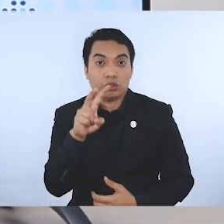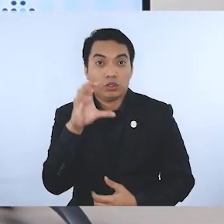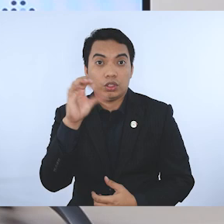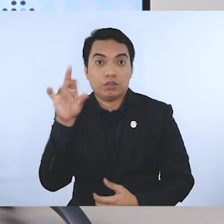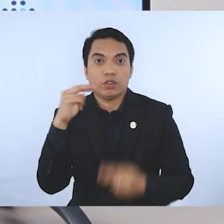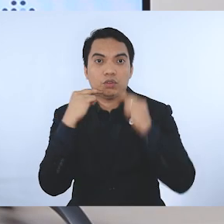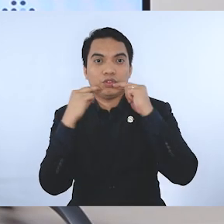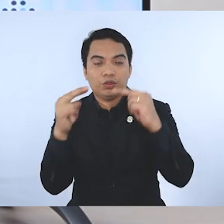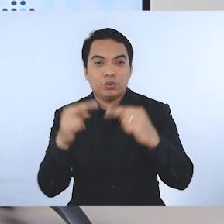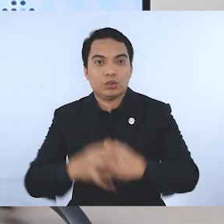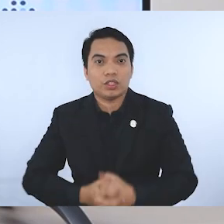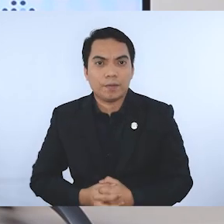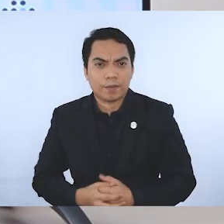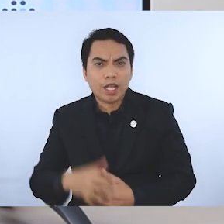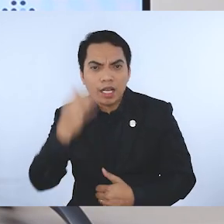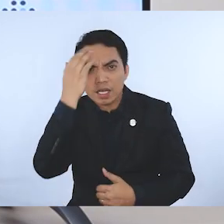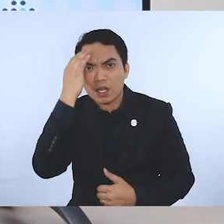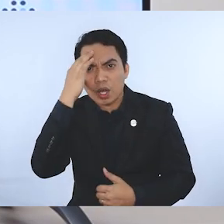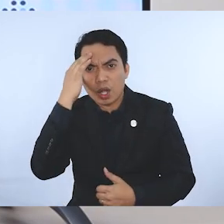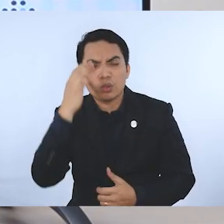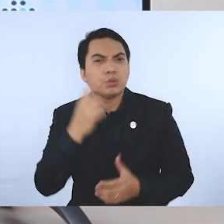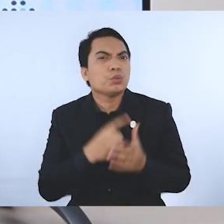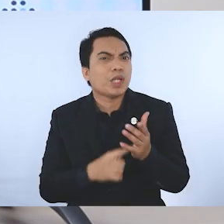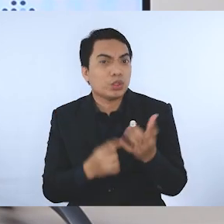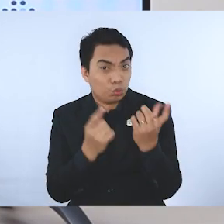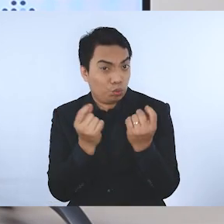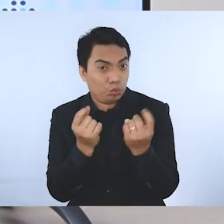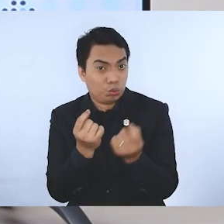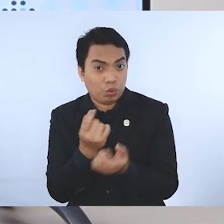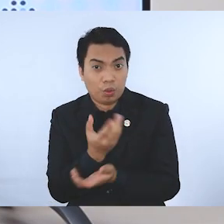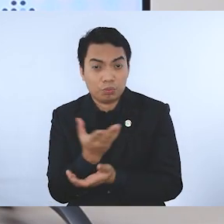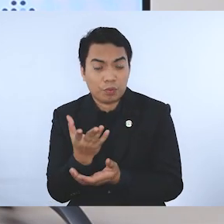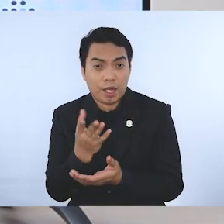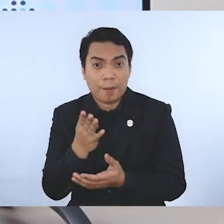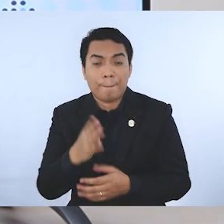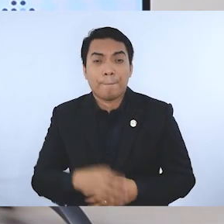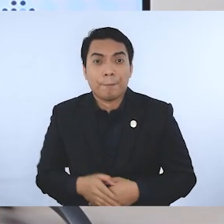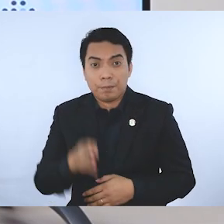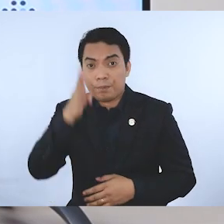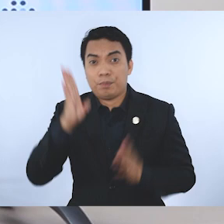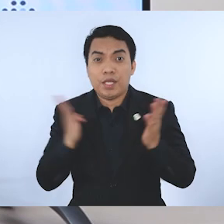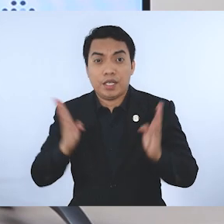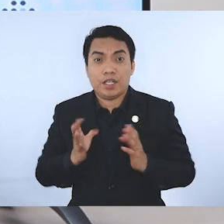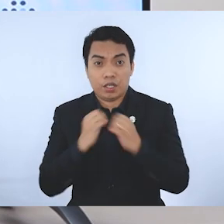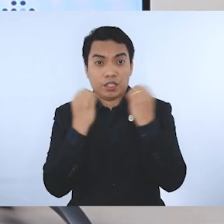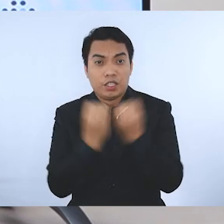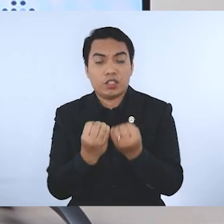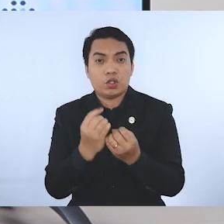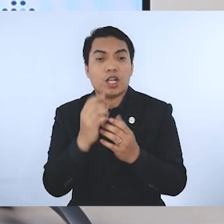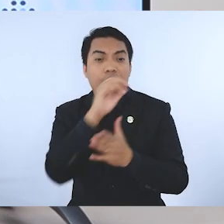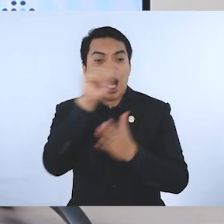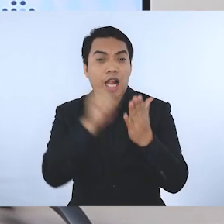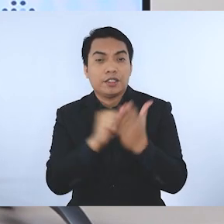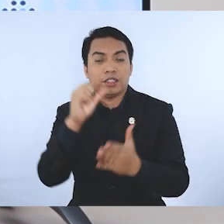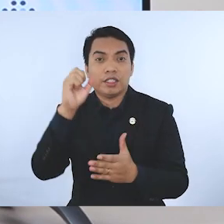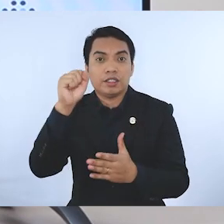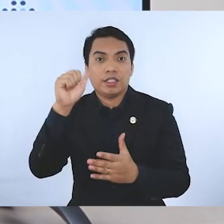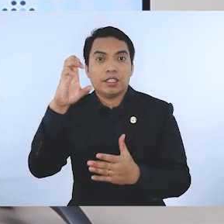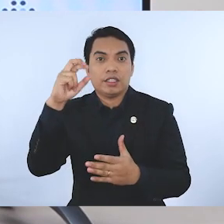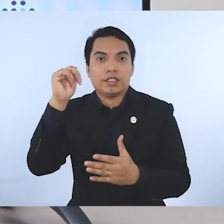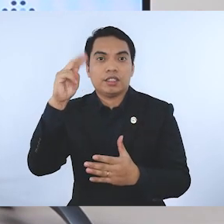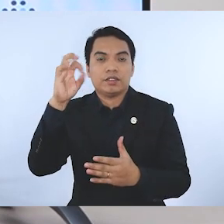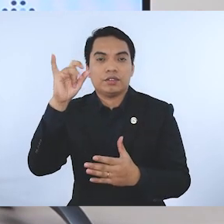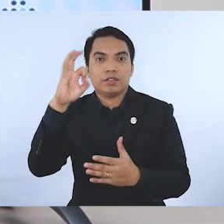Nakasubaybay sa CFO News. Alamin natin kung ano ang ginawa ng Kapisanang Binhi sa kanilang arts and crafts activity sa distrito